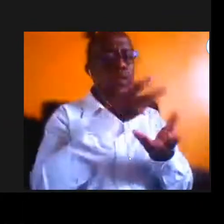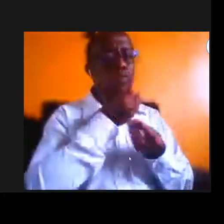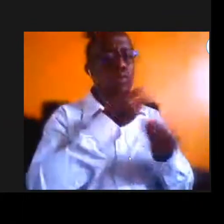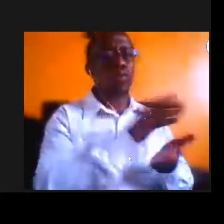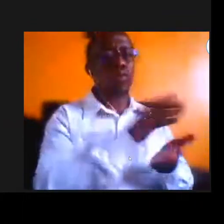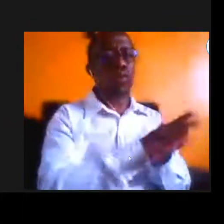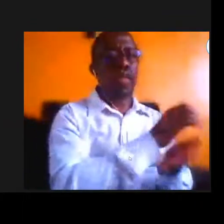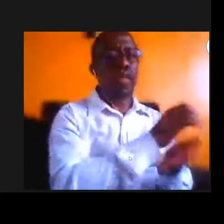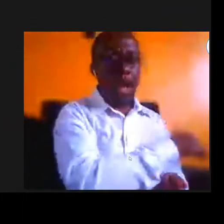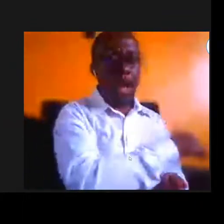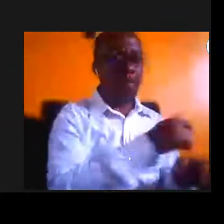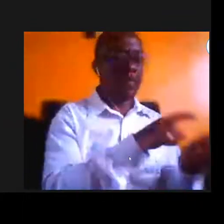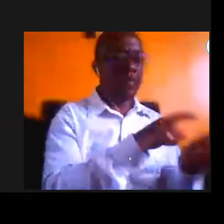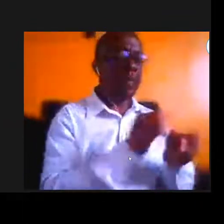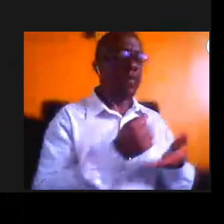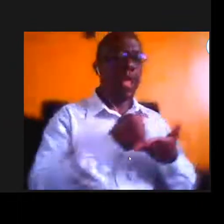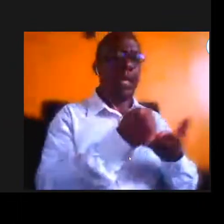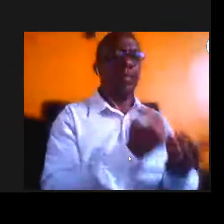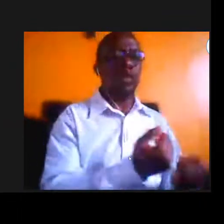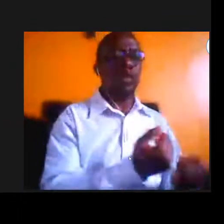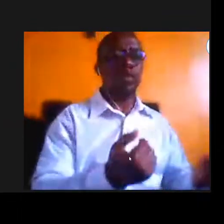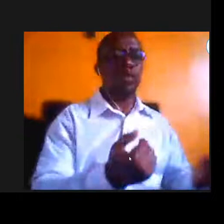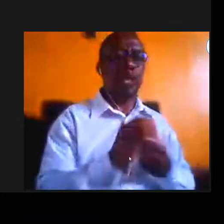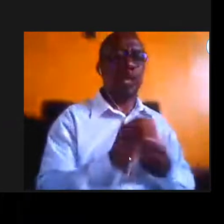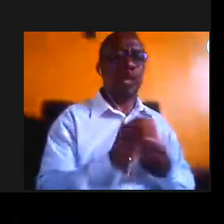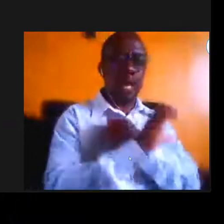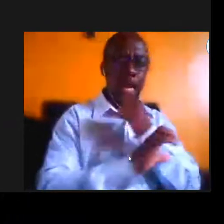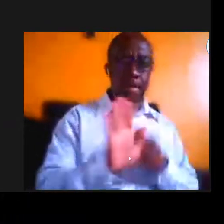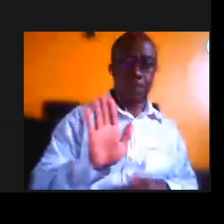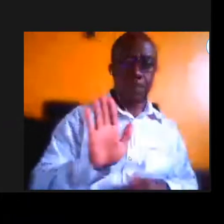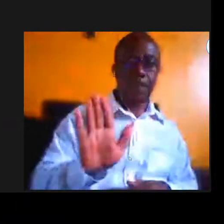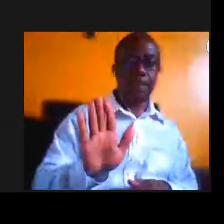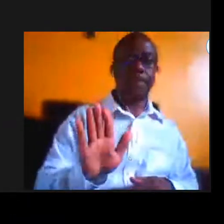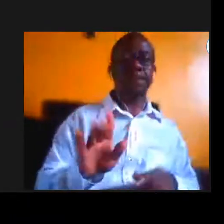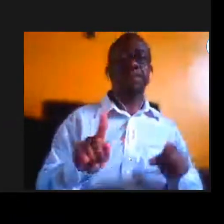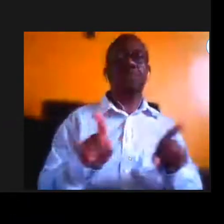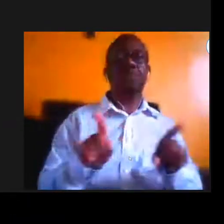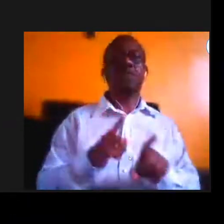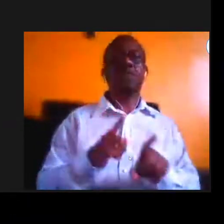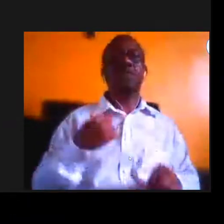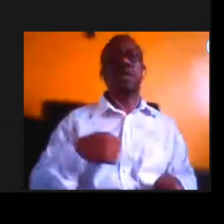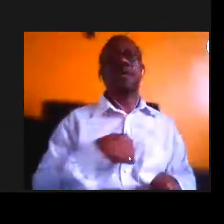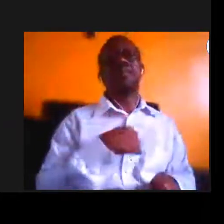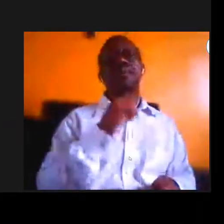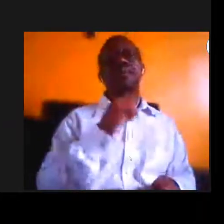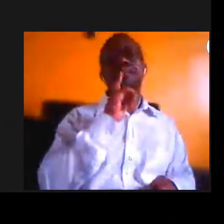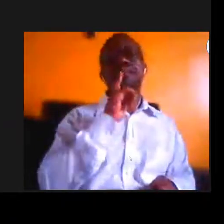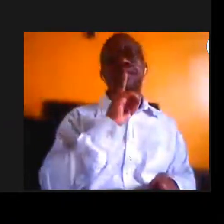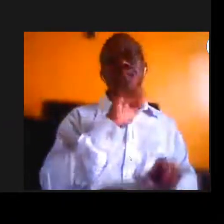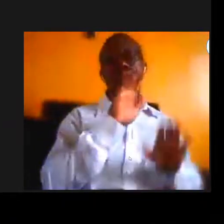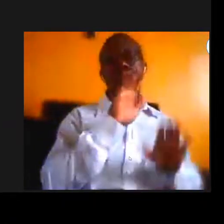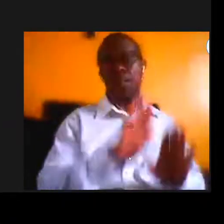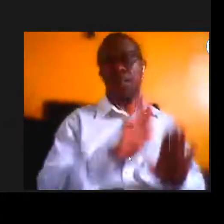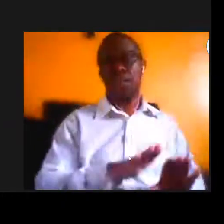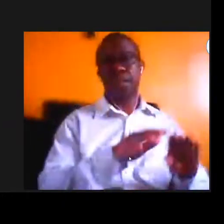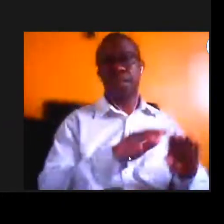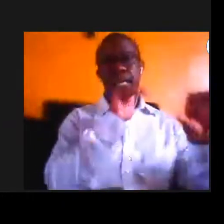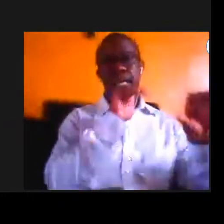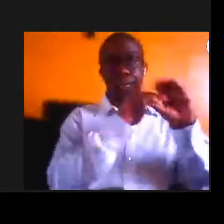countries. I say that also we have to invest more in girls, in